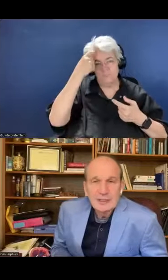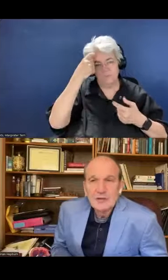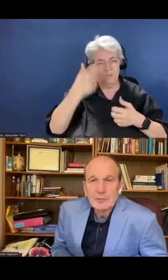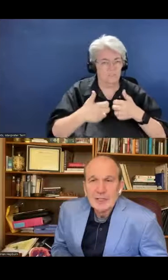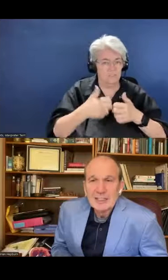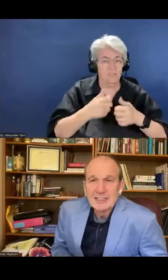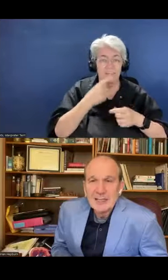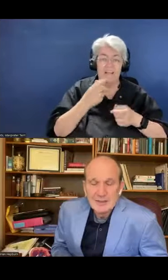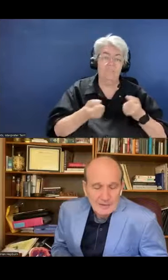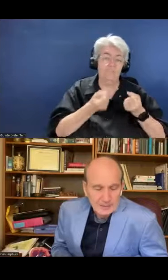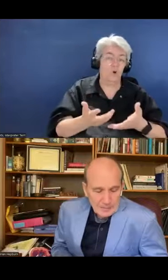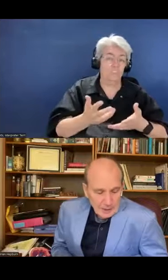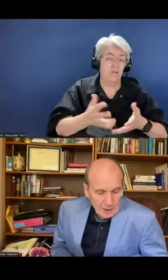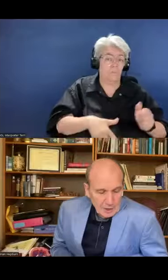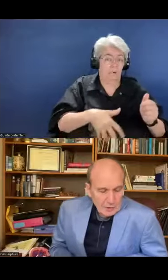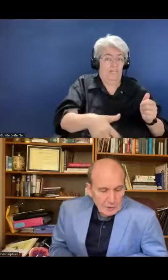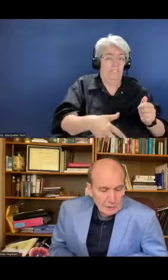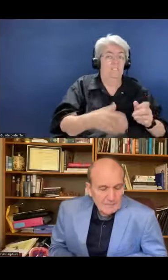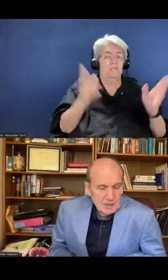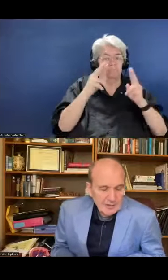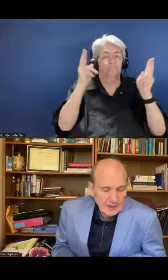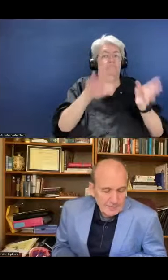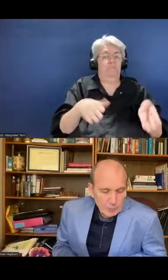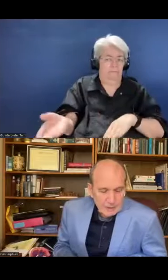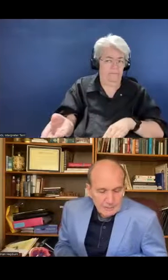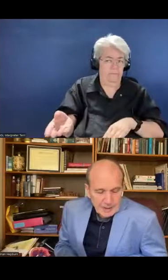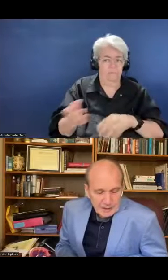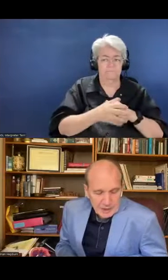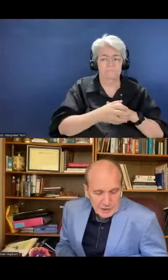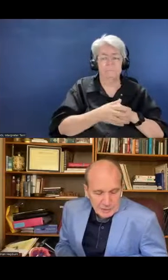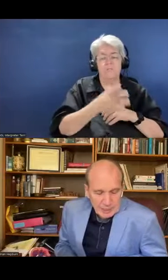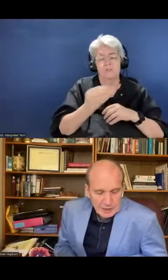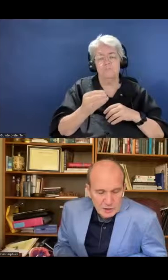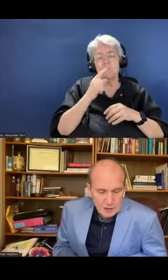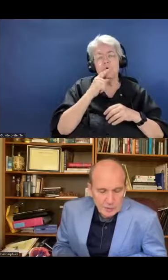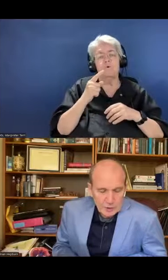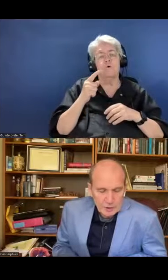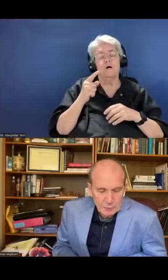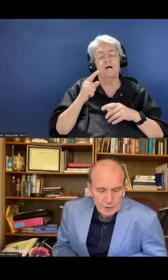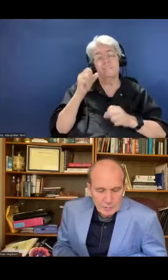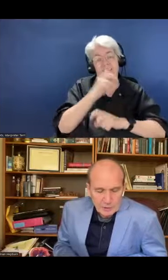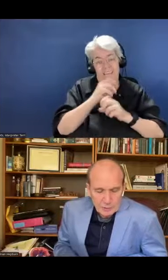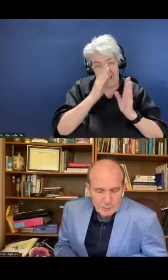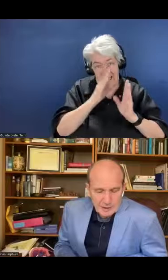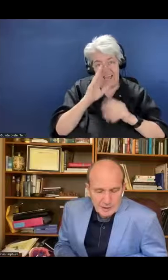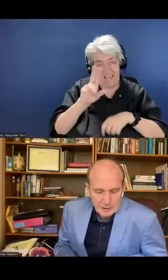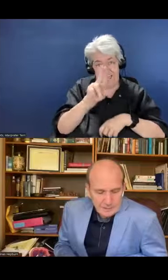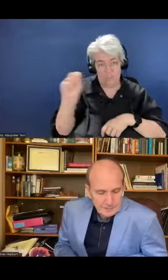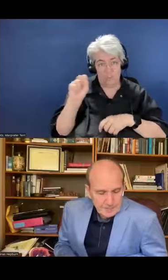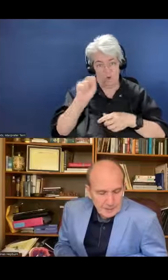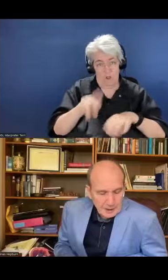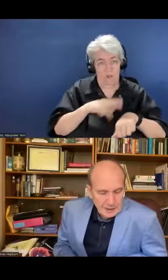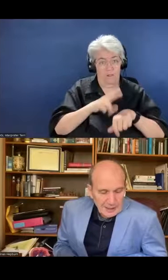of pregnancy-related deaths. So the vision set forth by the national strategy is one in which maternal mental